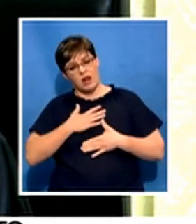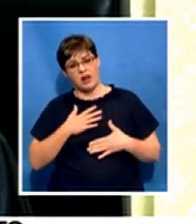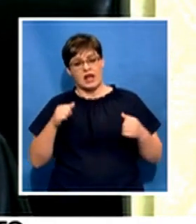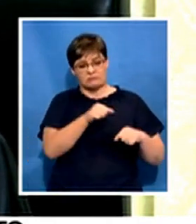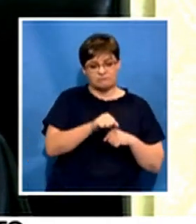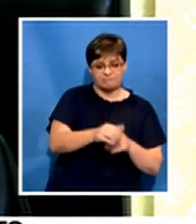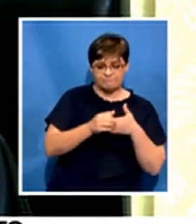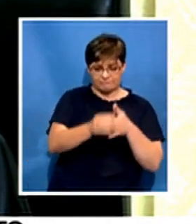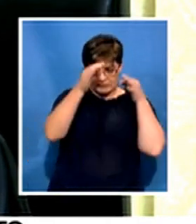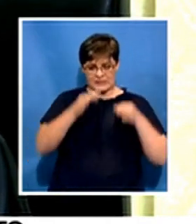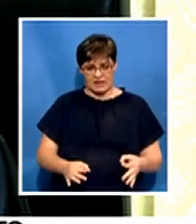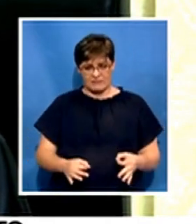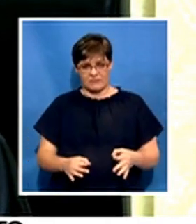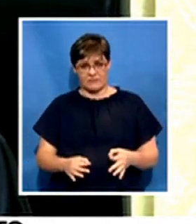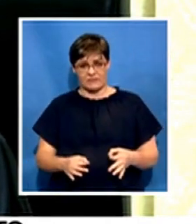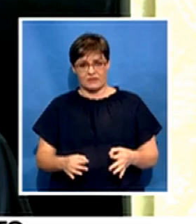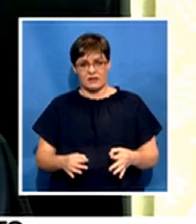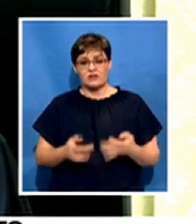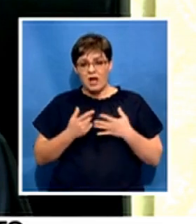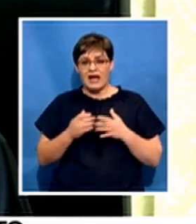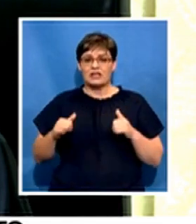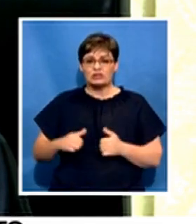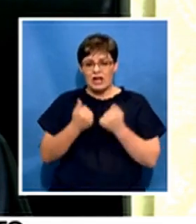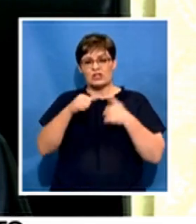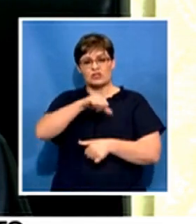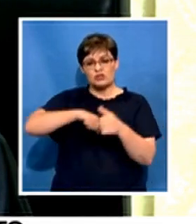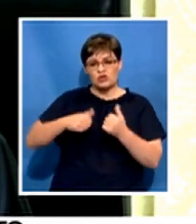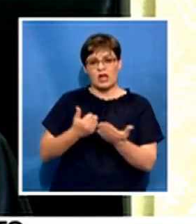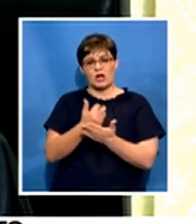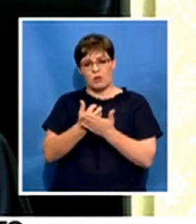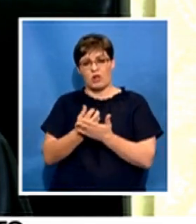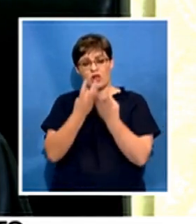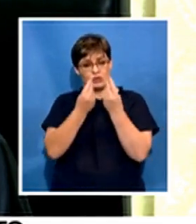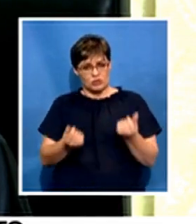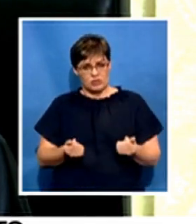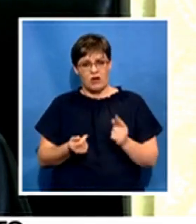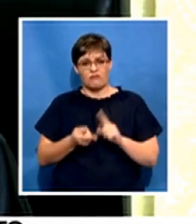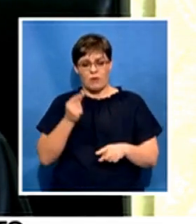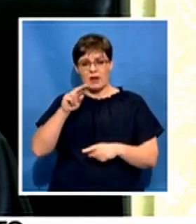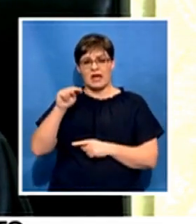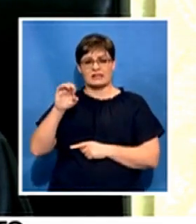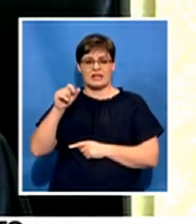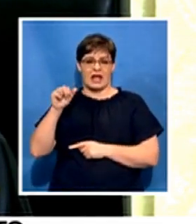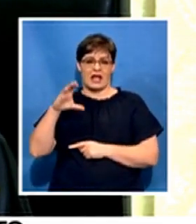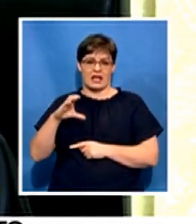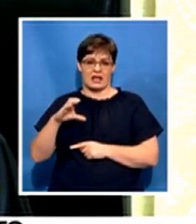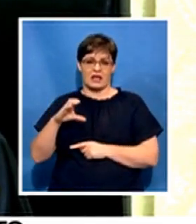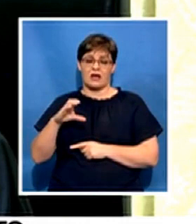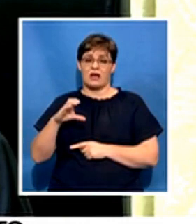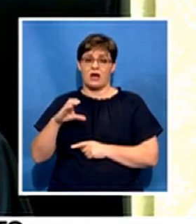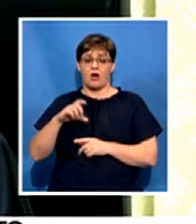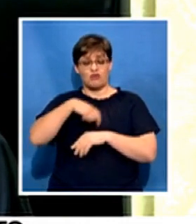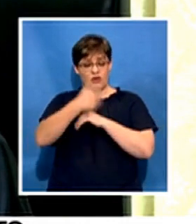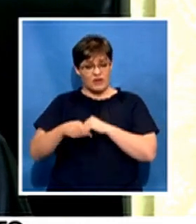more challenging socio-economic resolution from the Nasrec conference is deeply worrying. This, combined with the